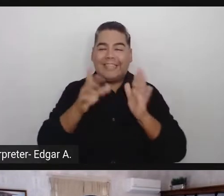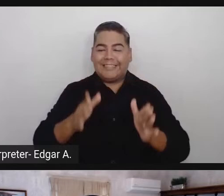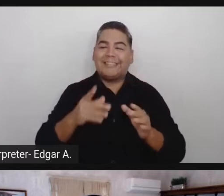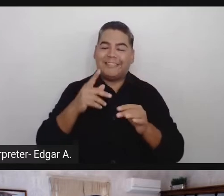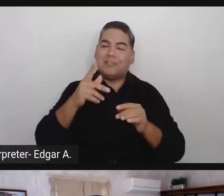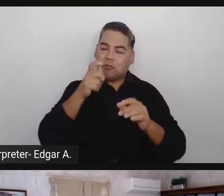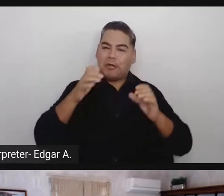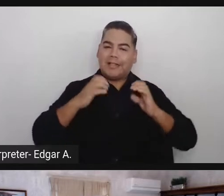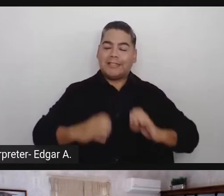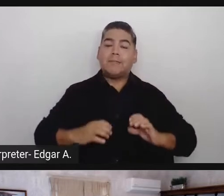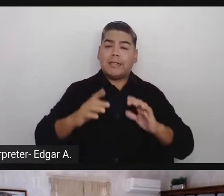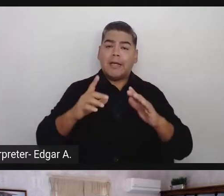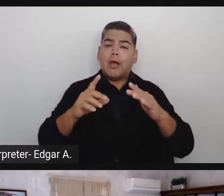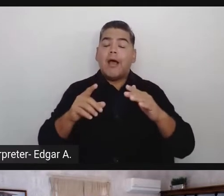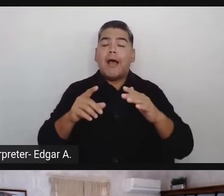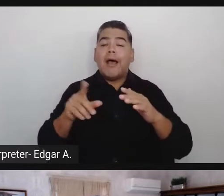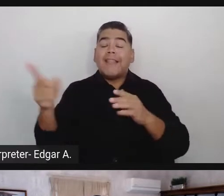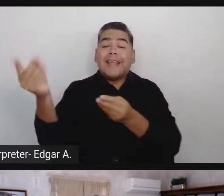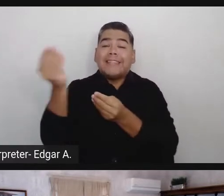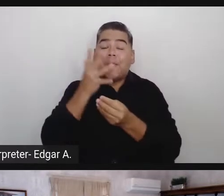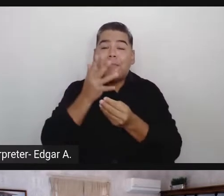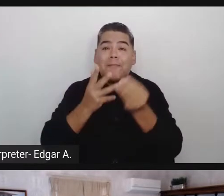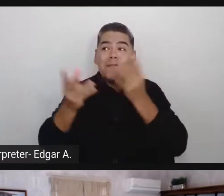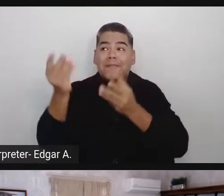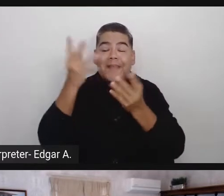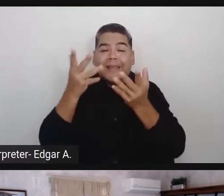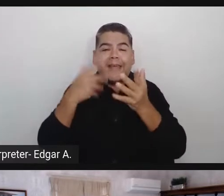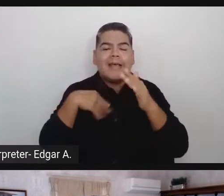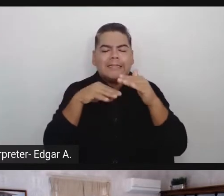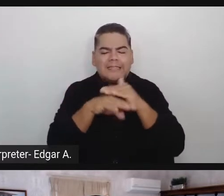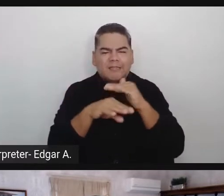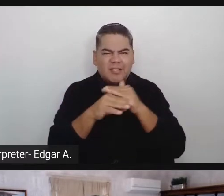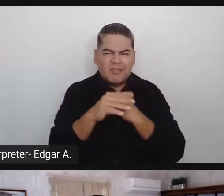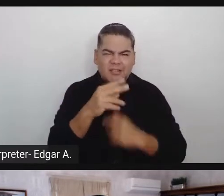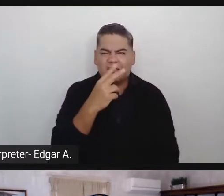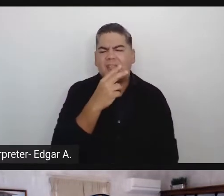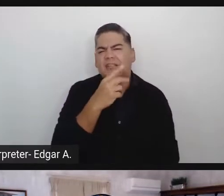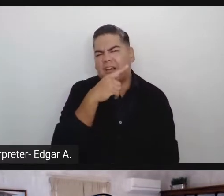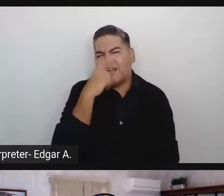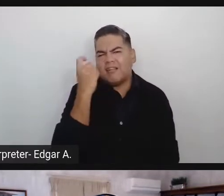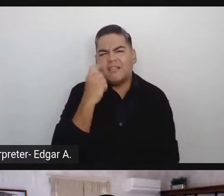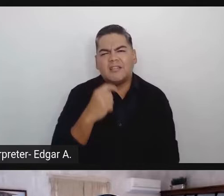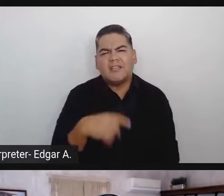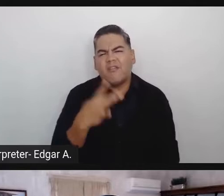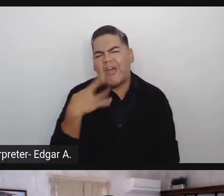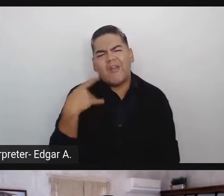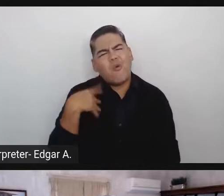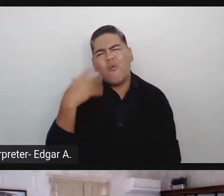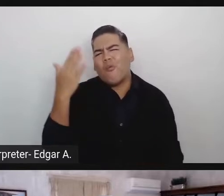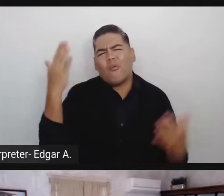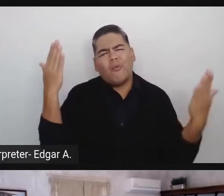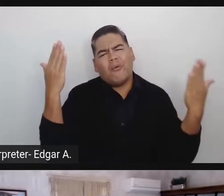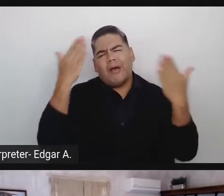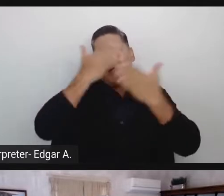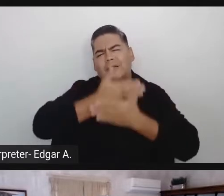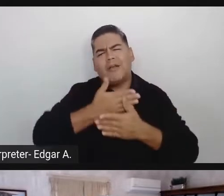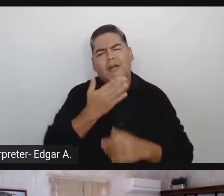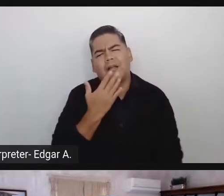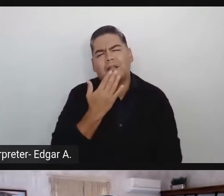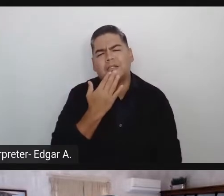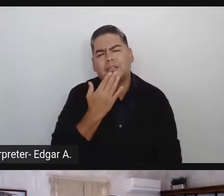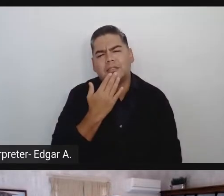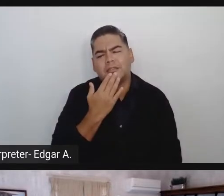is accessibility is ugly, or I'm going to have to use dark colors. And I actually had a client who's not a